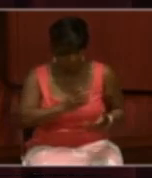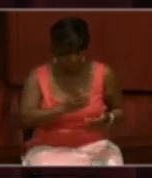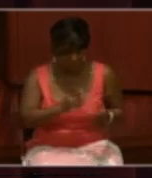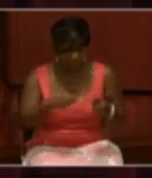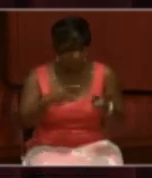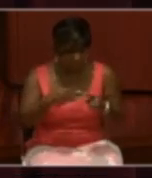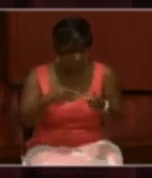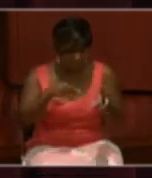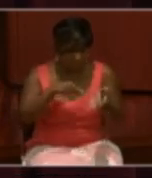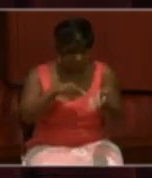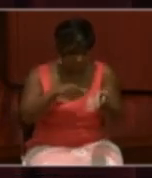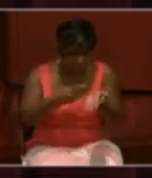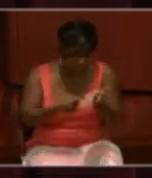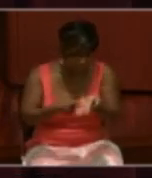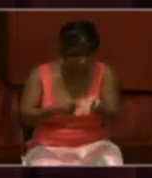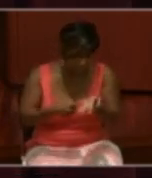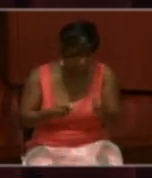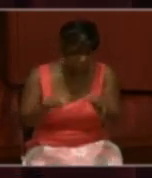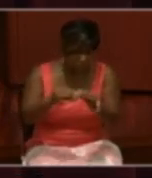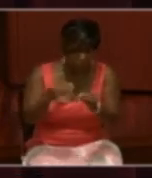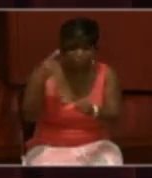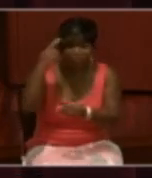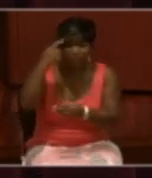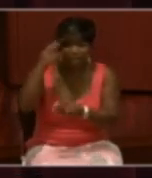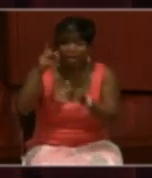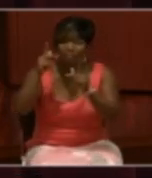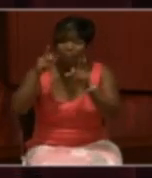discussions, we find out that the person actually